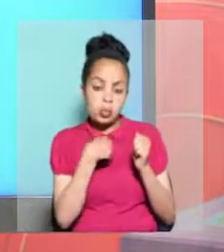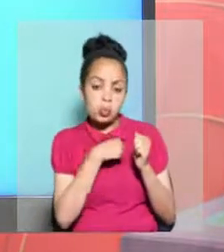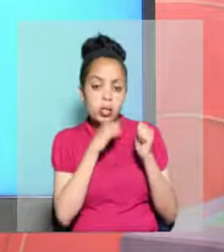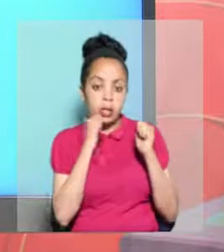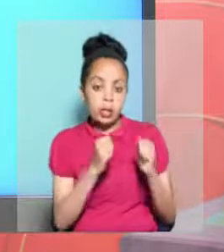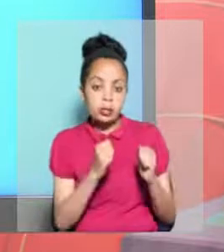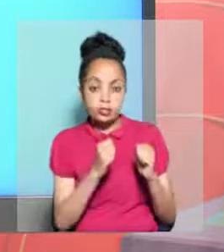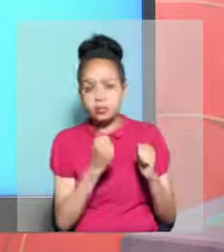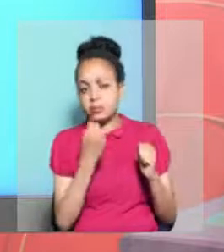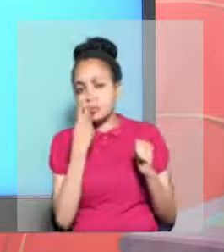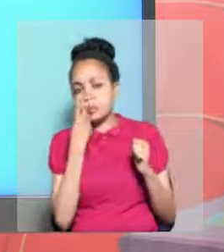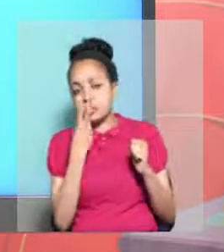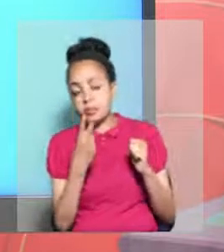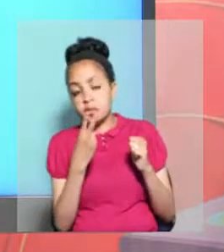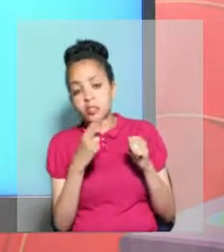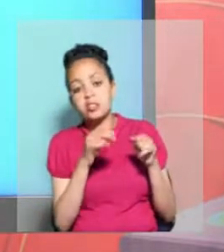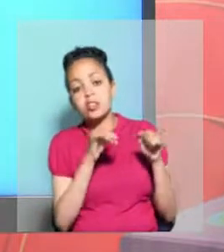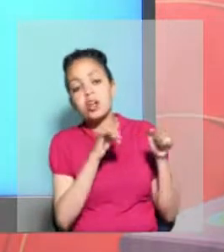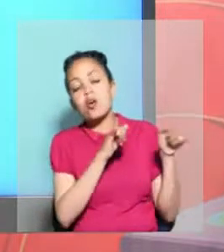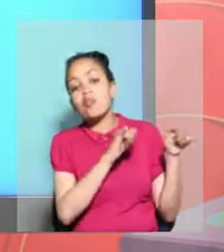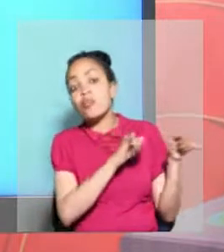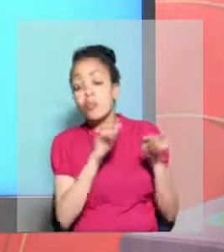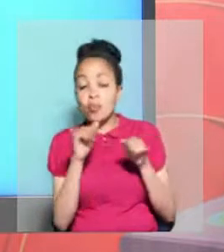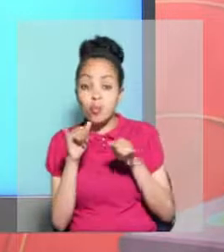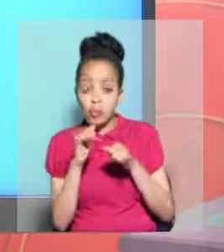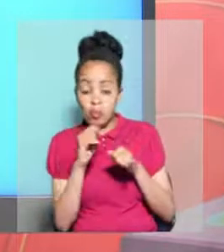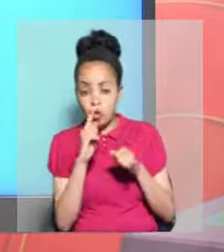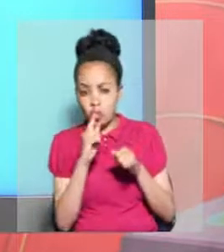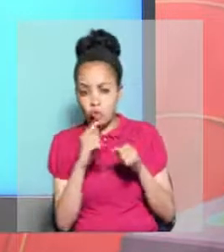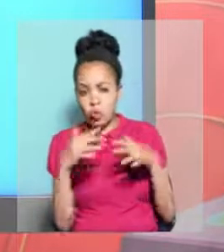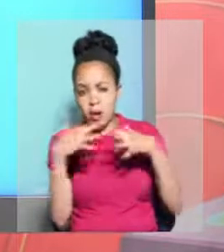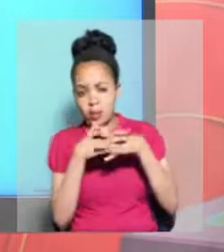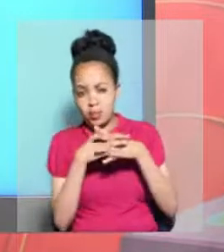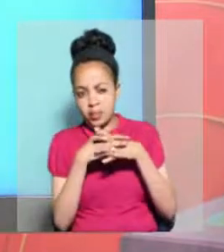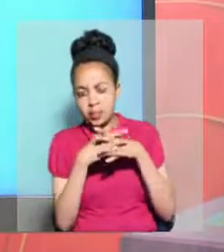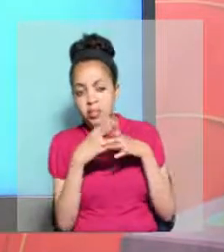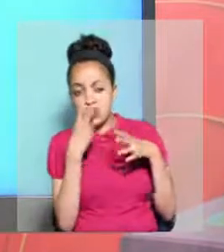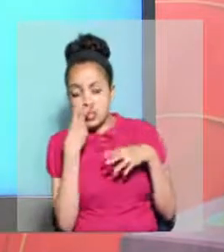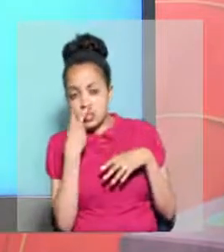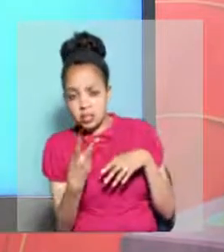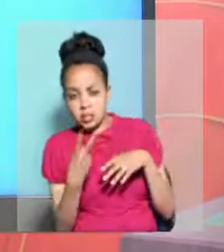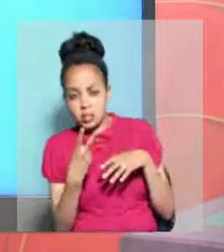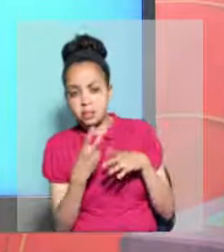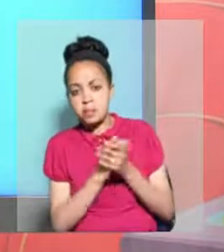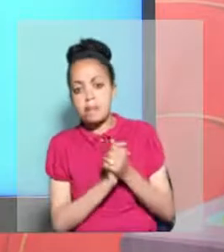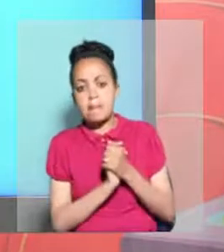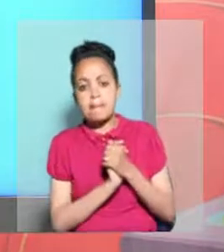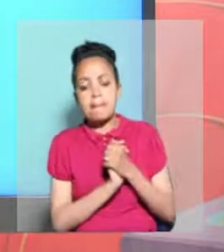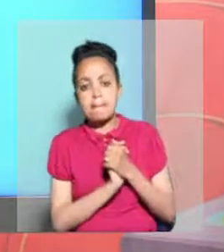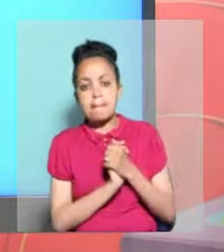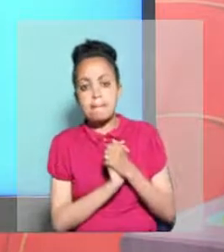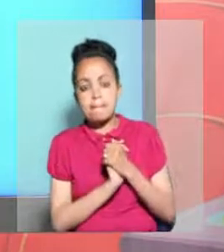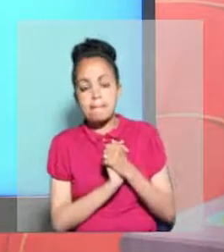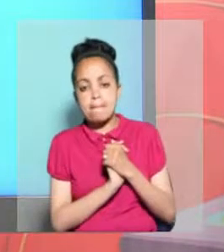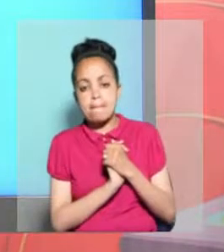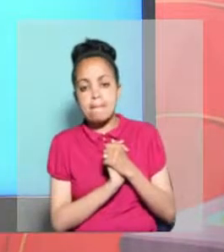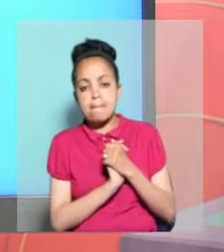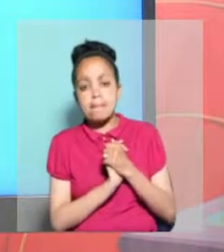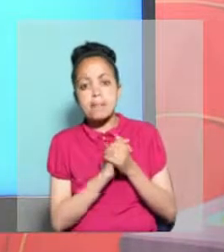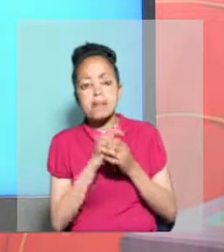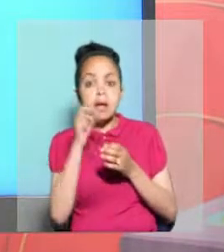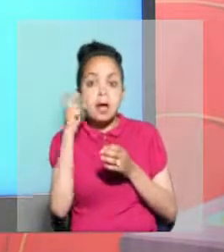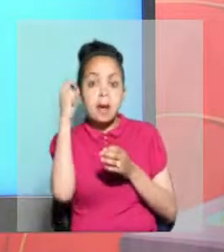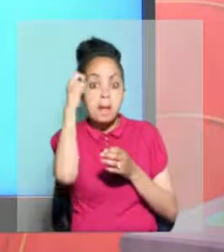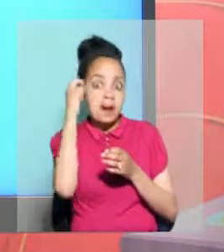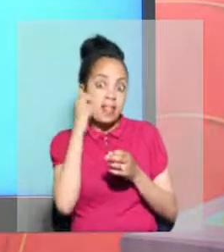apply the monohybrid cross here together, but we can use another here. Let here a